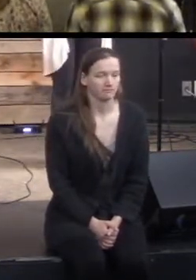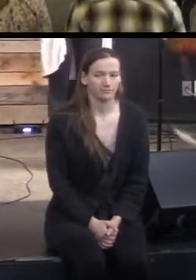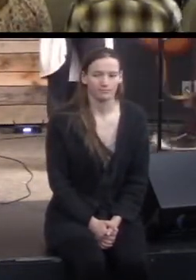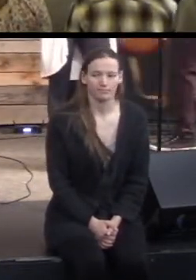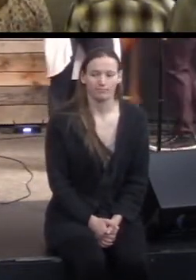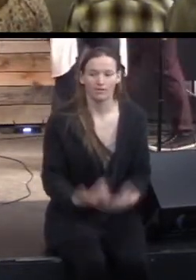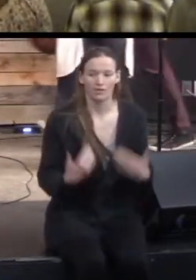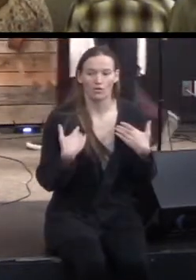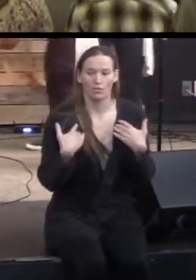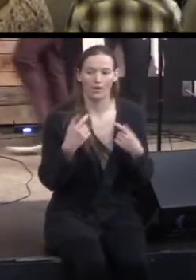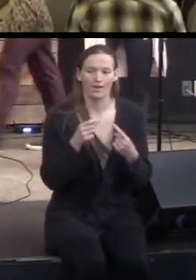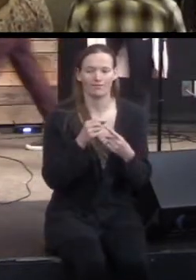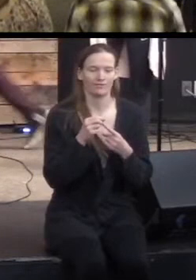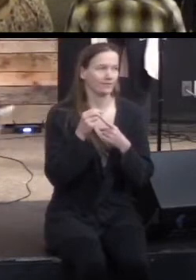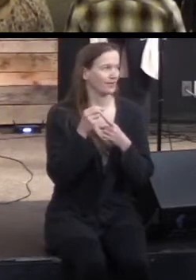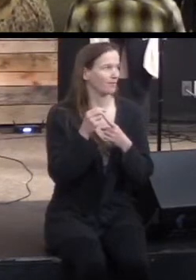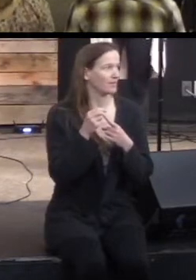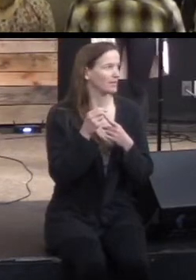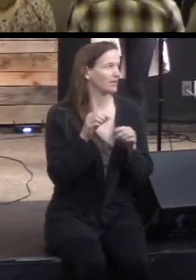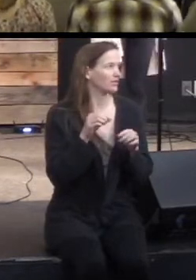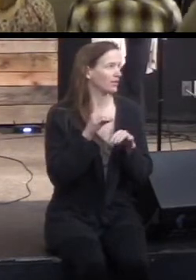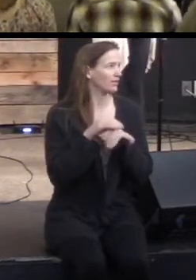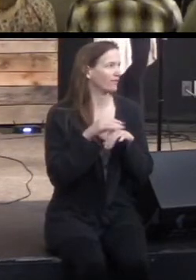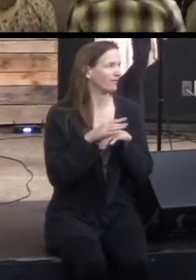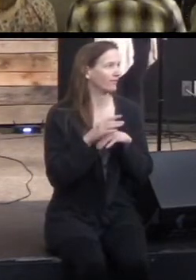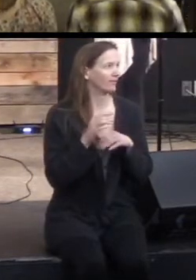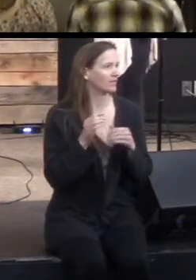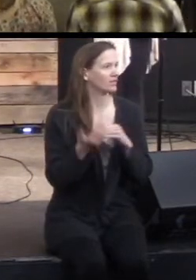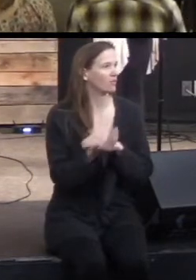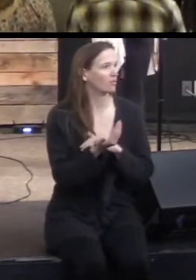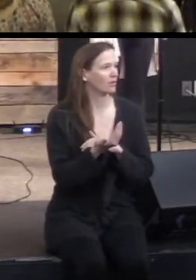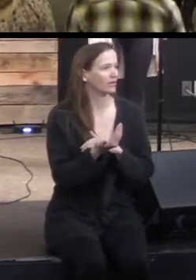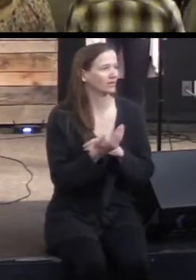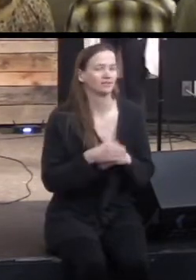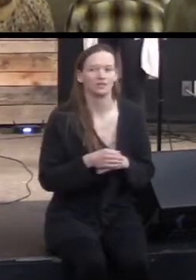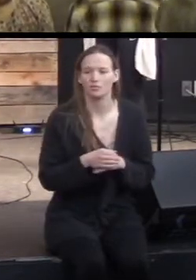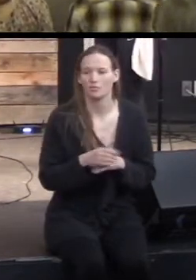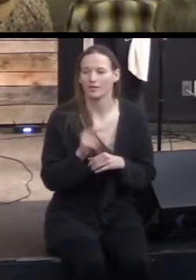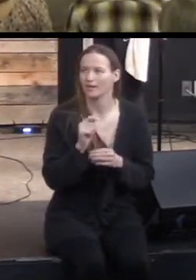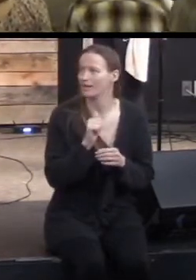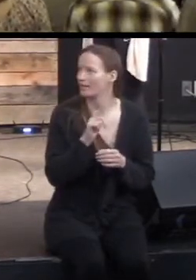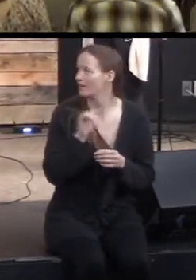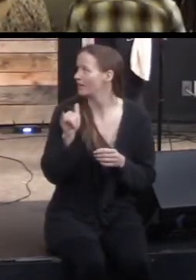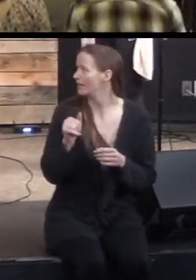We've got some special effects going on this morning, and our great brother Tali is handling it. Amen.